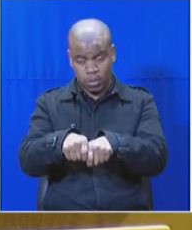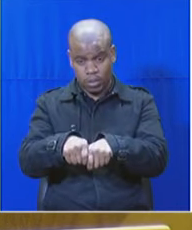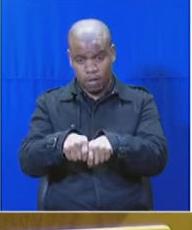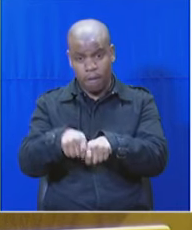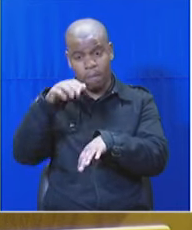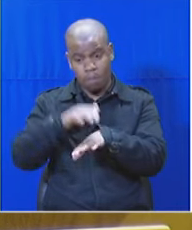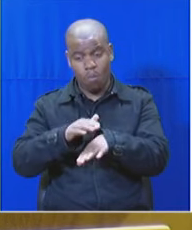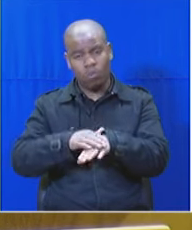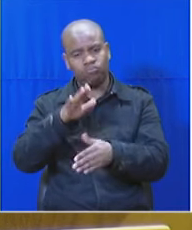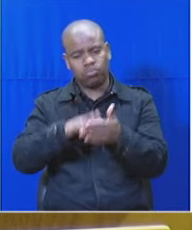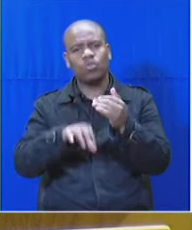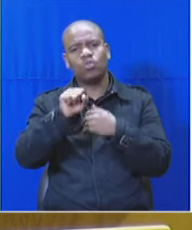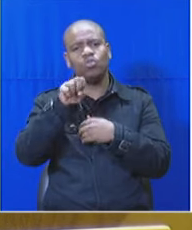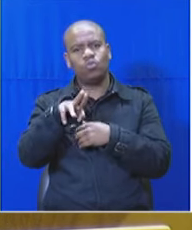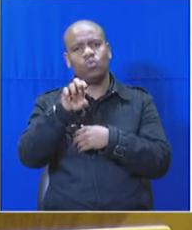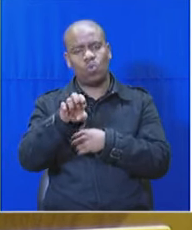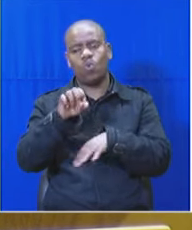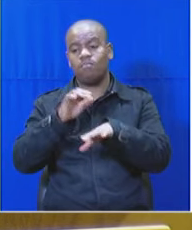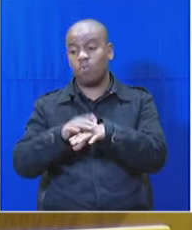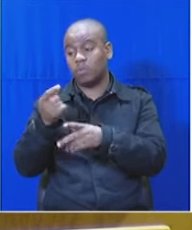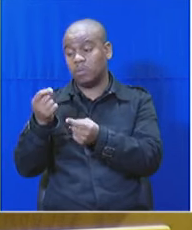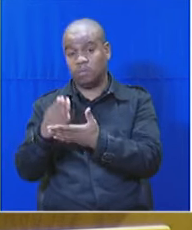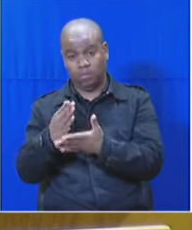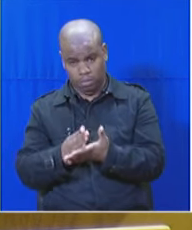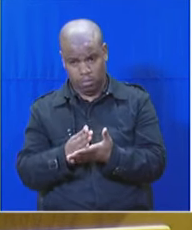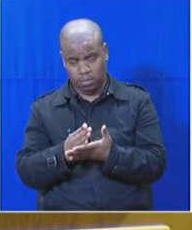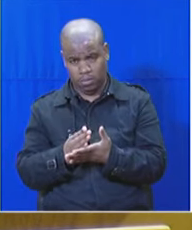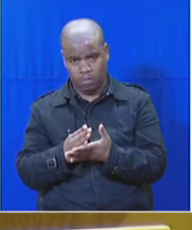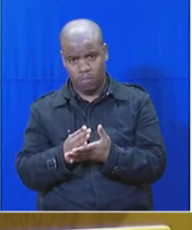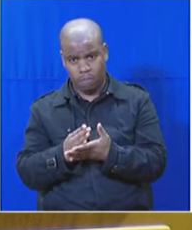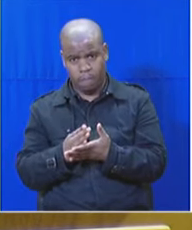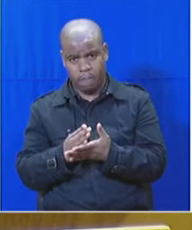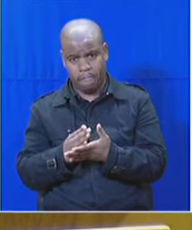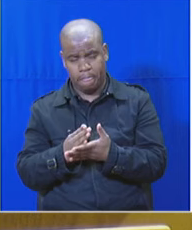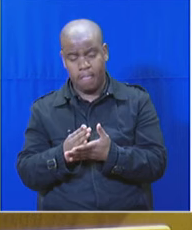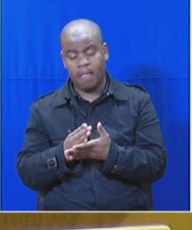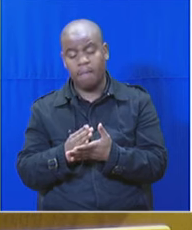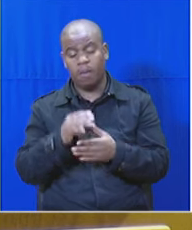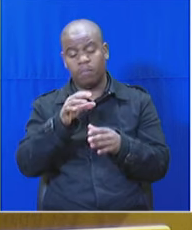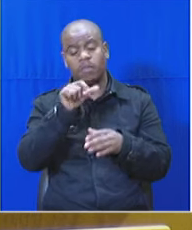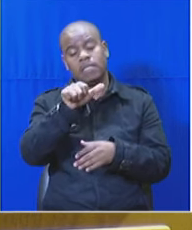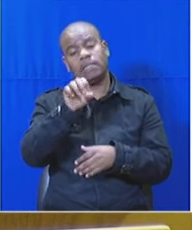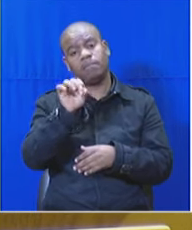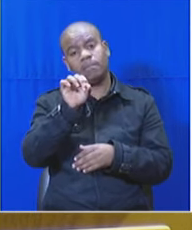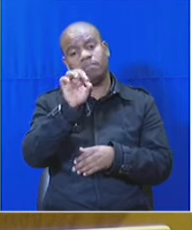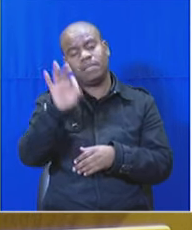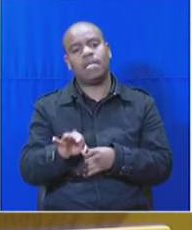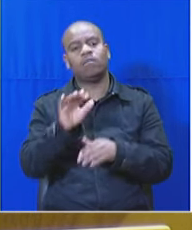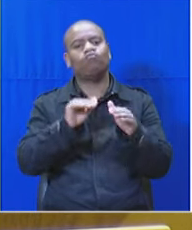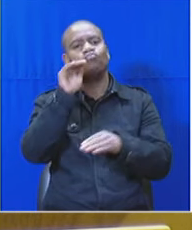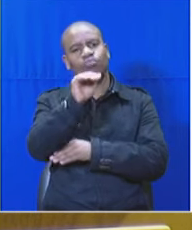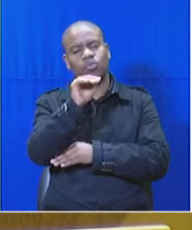they are deemed to have accepted the state's offer. Now, South Africa, we are told, needs growth of 6% of GDP a